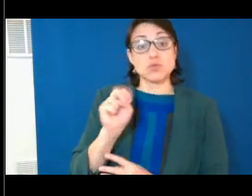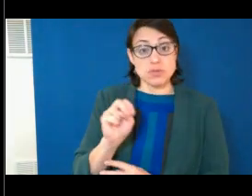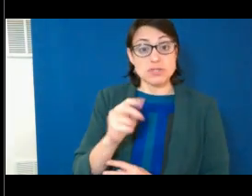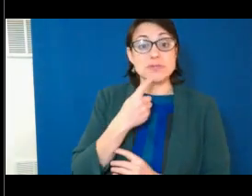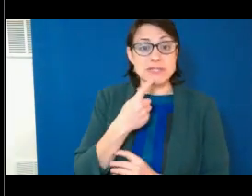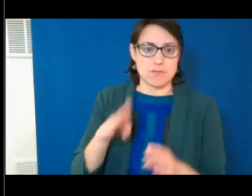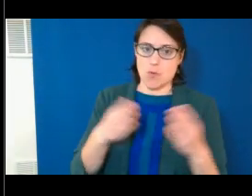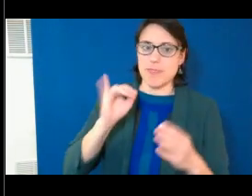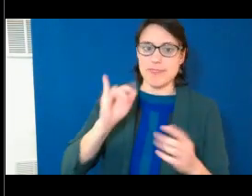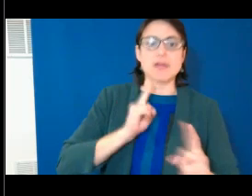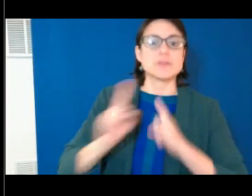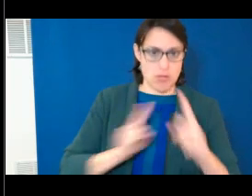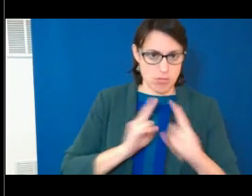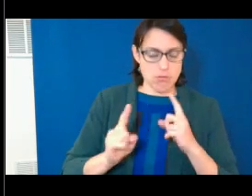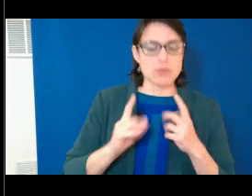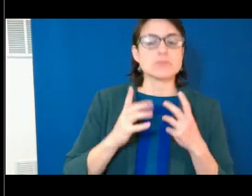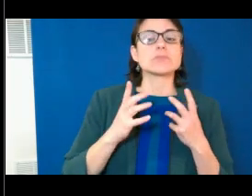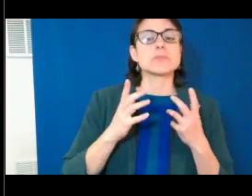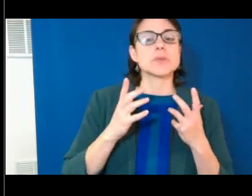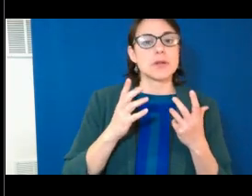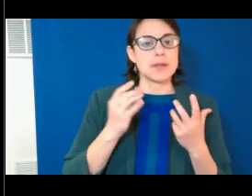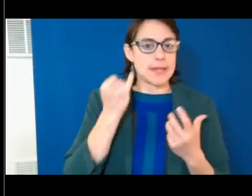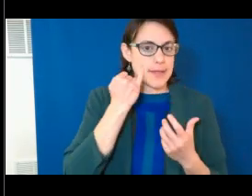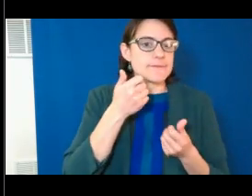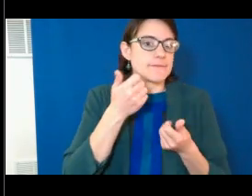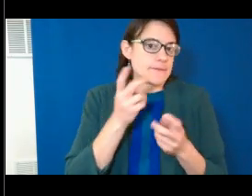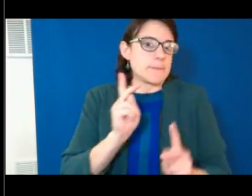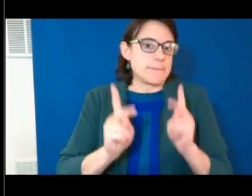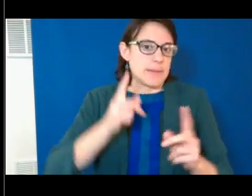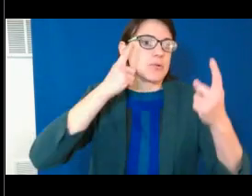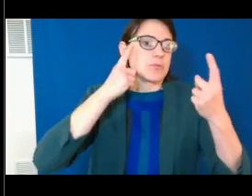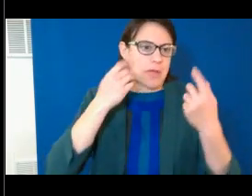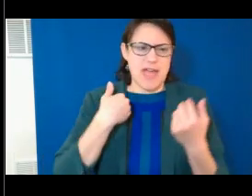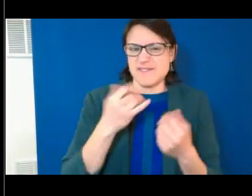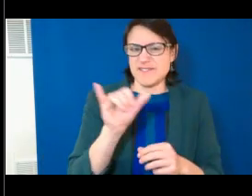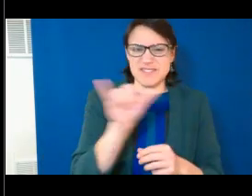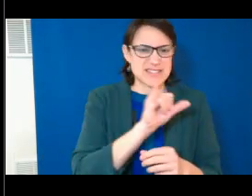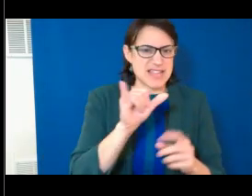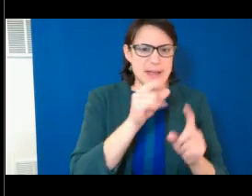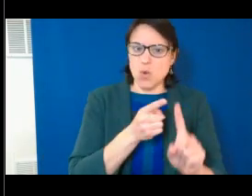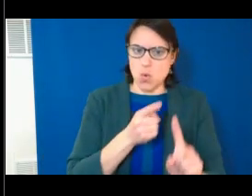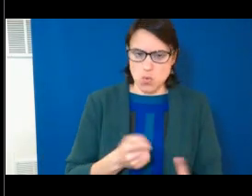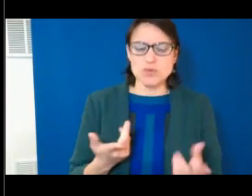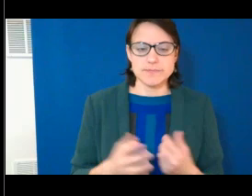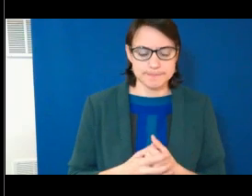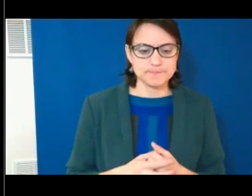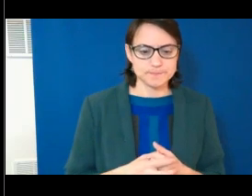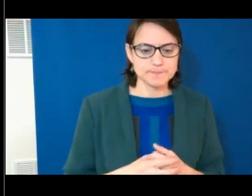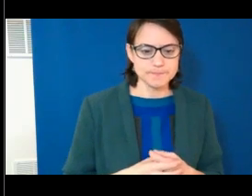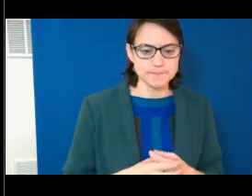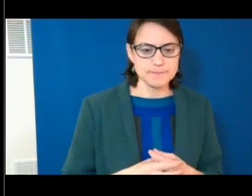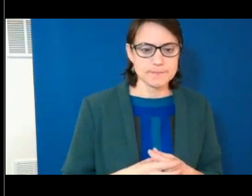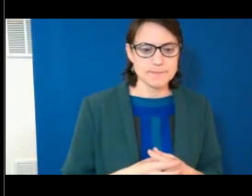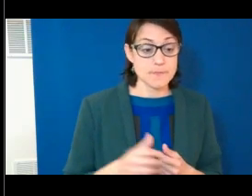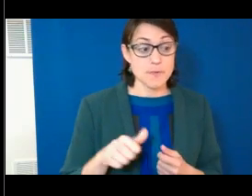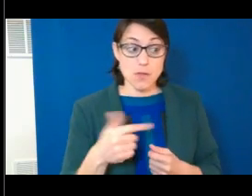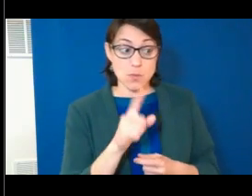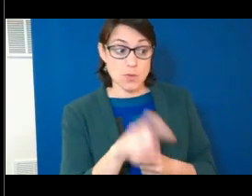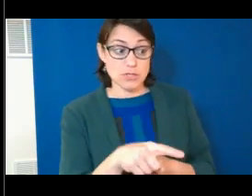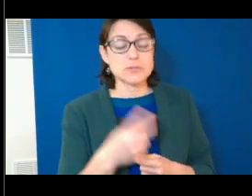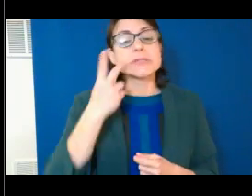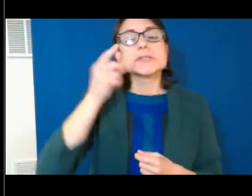line with the same goals. Awesome, thanks. Any other questions? Yeah. Got Ben back